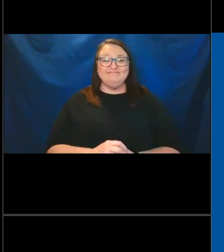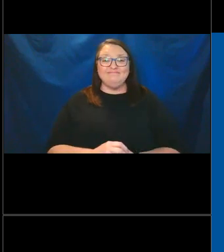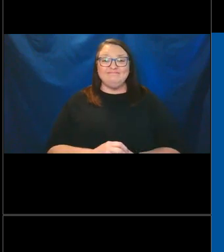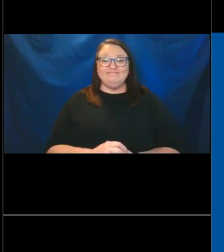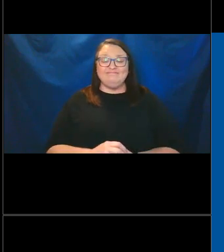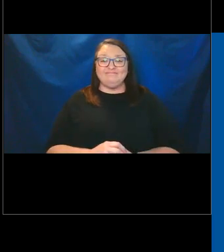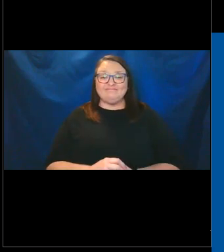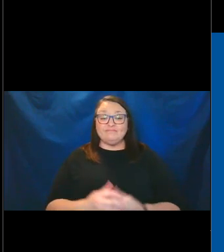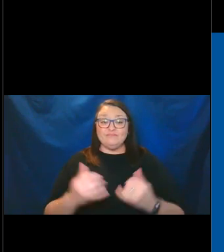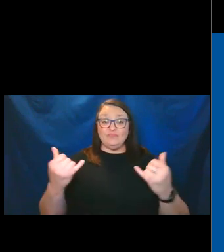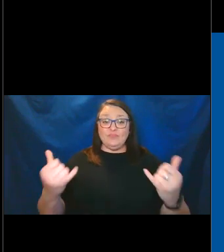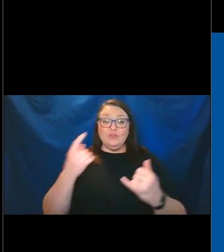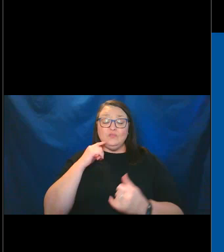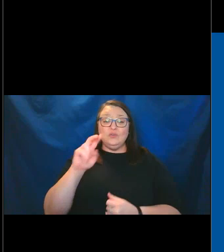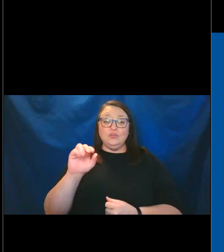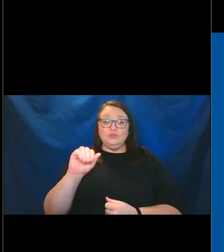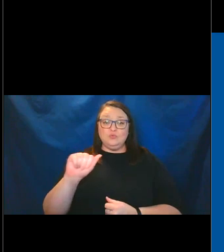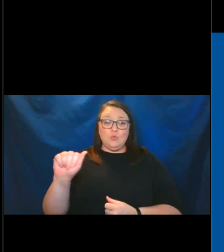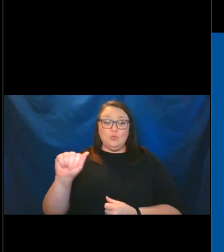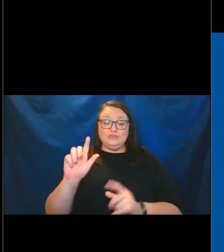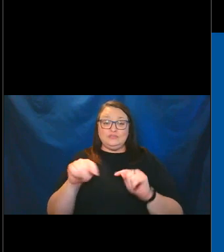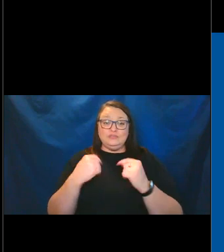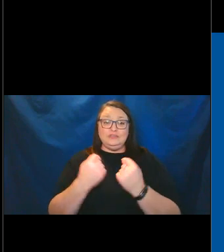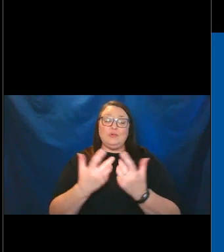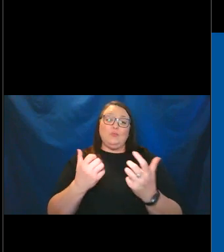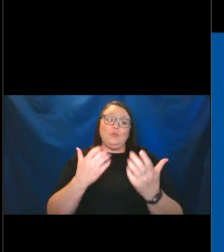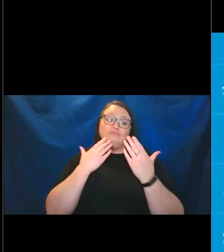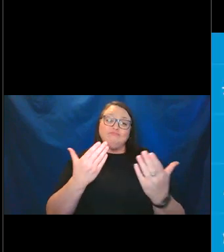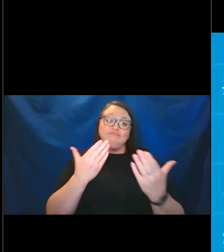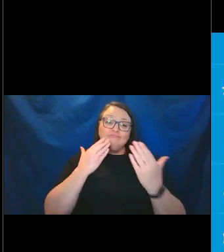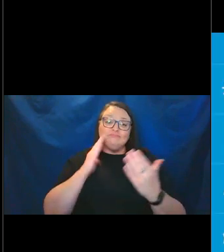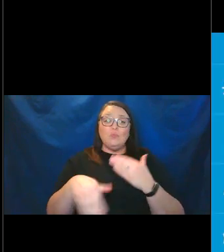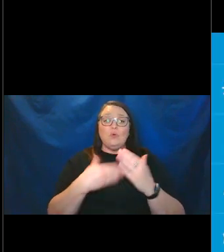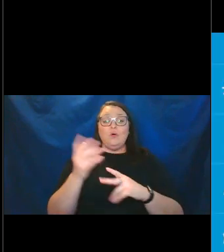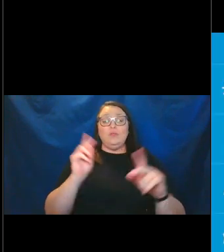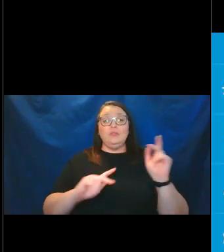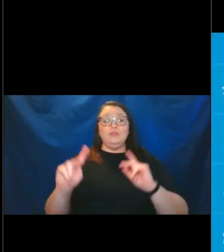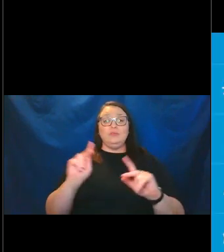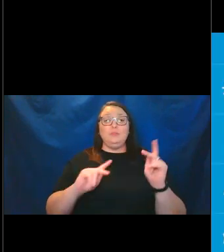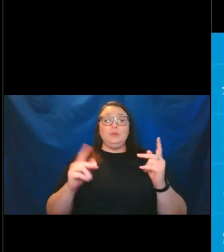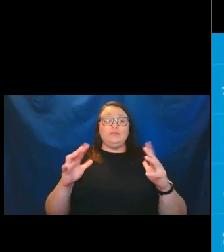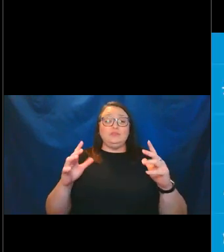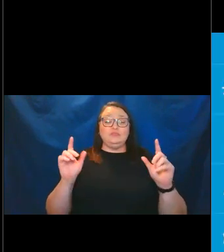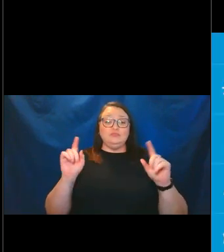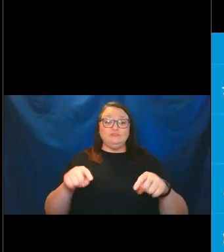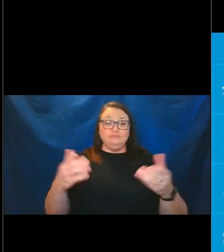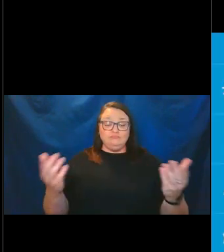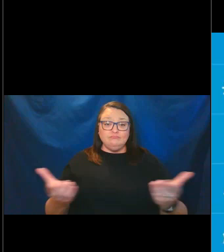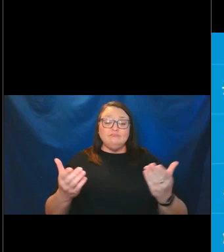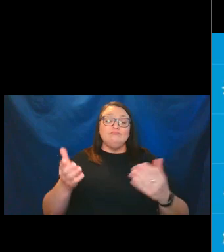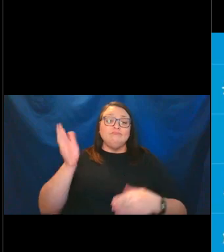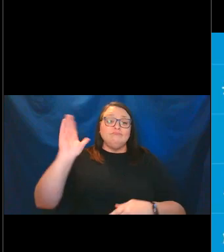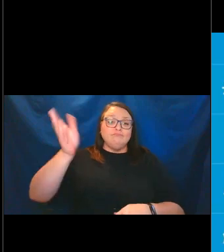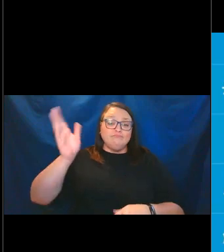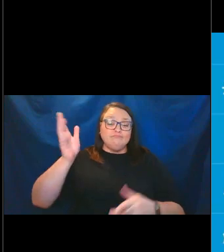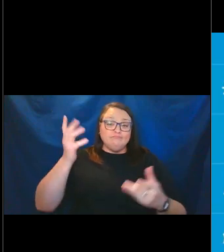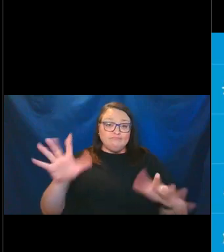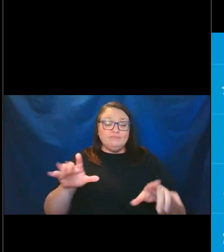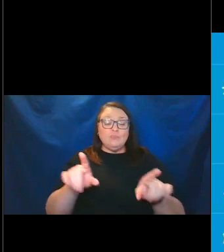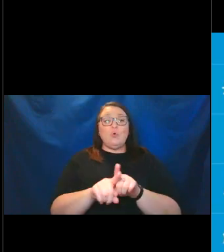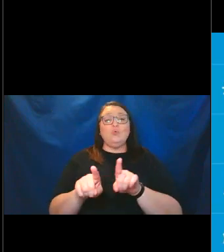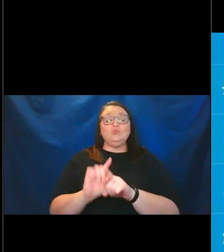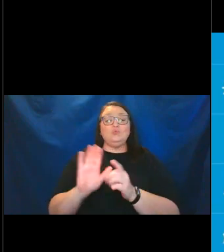On behalf of the NOAA team, I just want to say thank you to all the people who attended, who spoke. Also to all